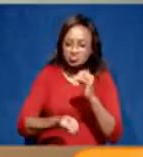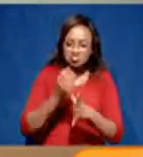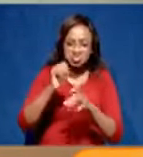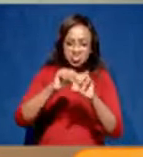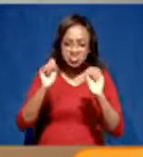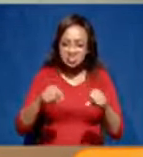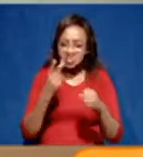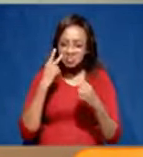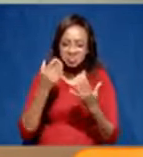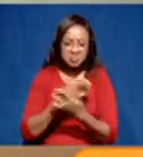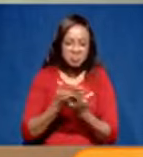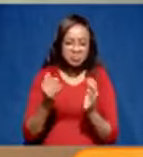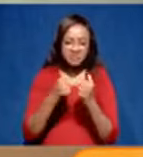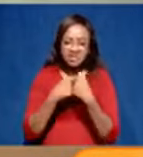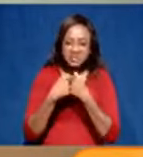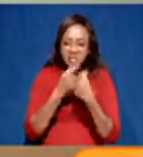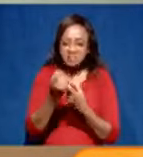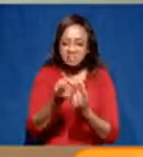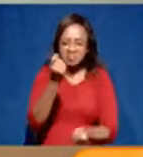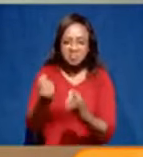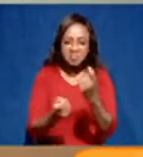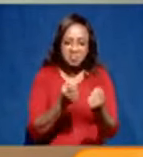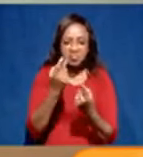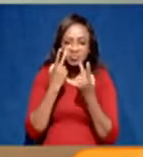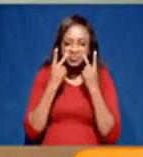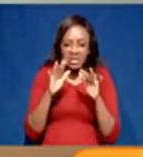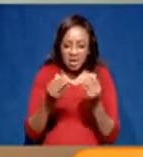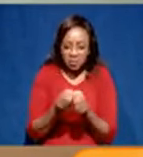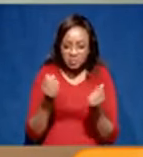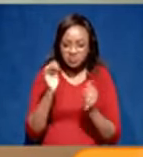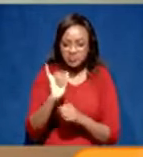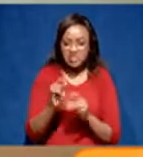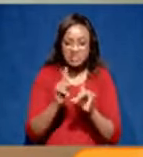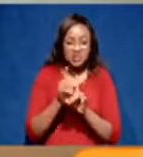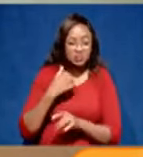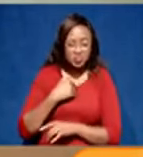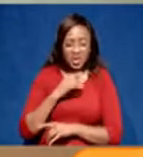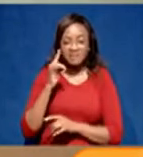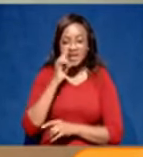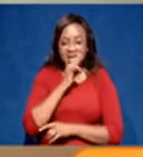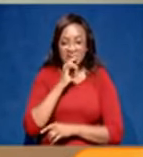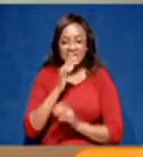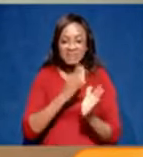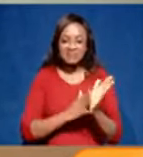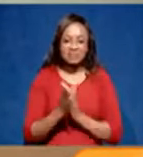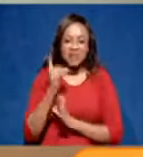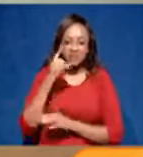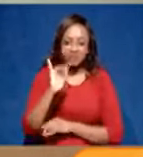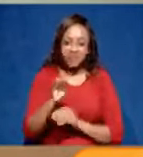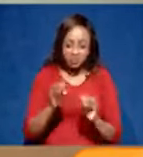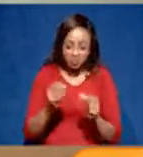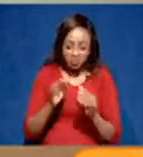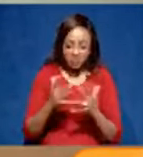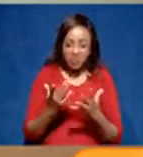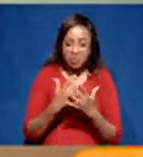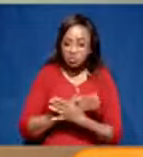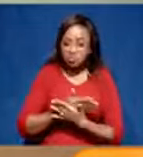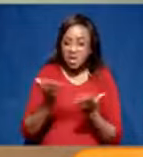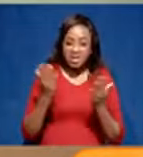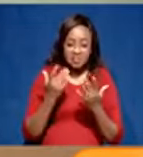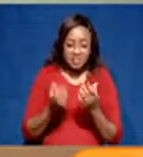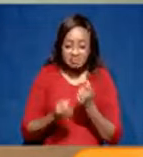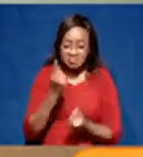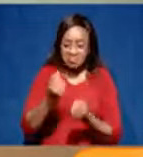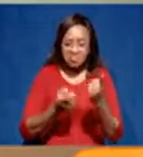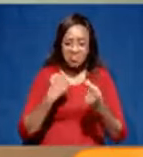you mitigate, see how you take care of them. And we have a risk plan for all this that we are planning to do. So that if anything arises, then we are